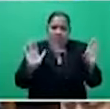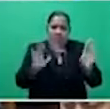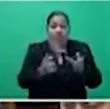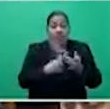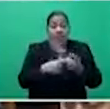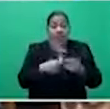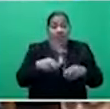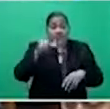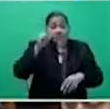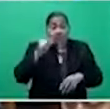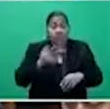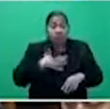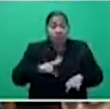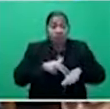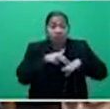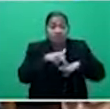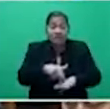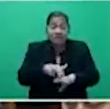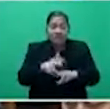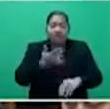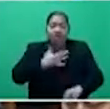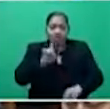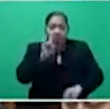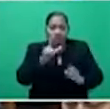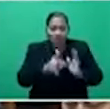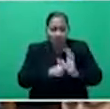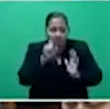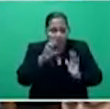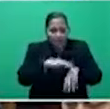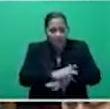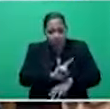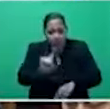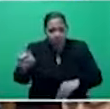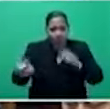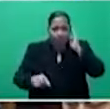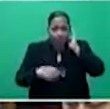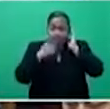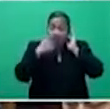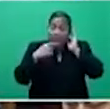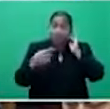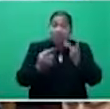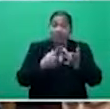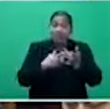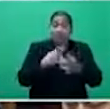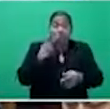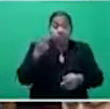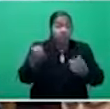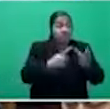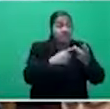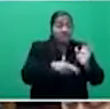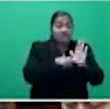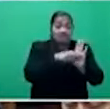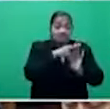surf could only go on that once a month. People from other tourists from other resorts could only go there once a